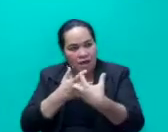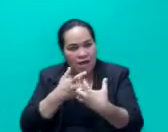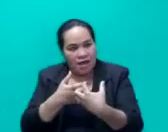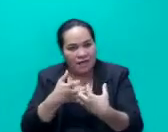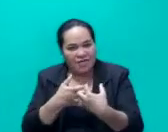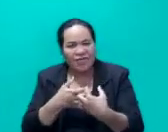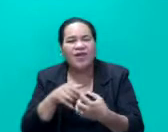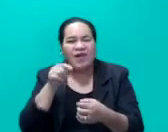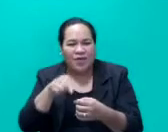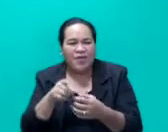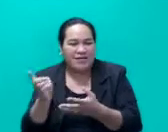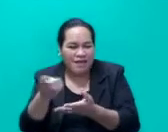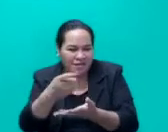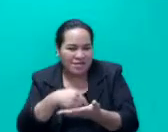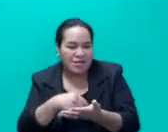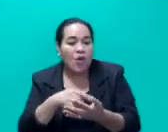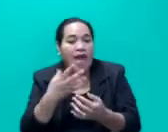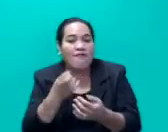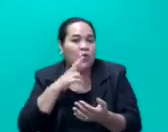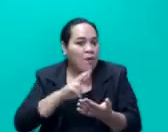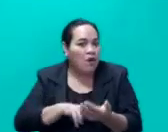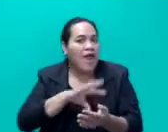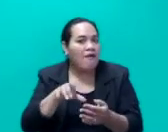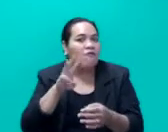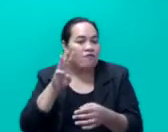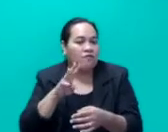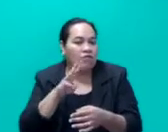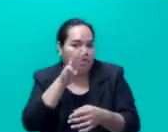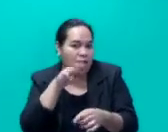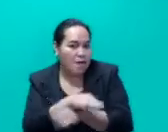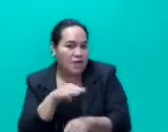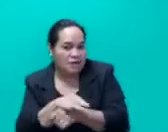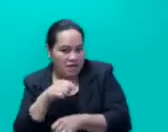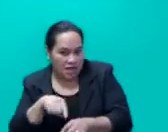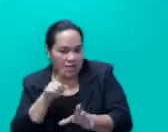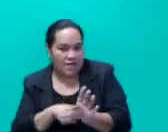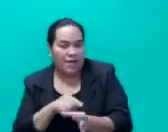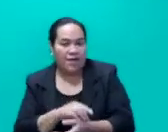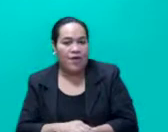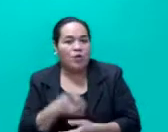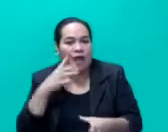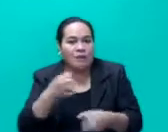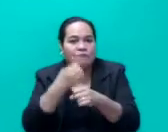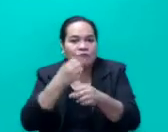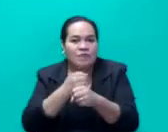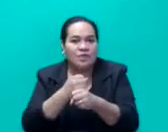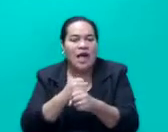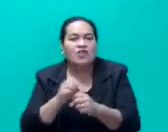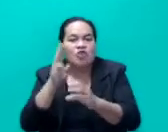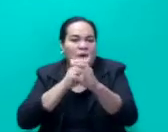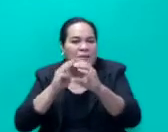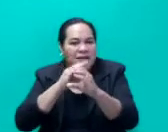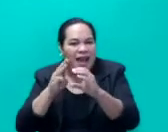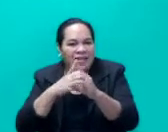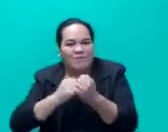gender-based violence targets. We have quarterly reports on progress, and of course, we are trying to up our social media communication campaigns and messages